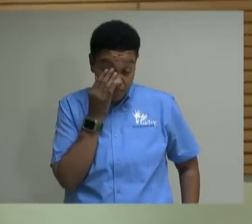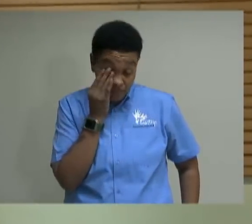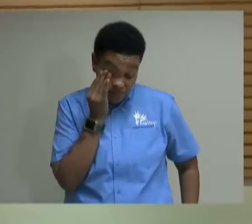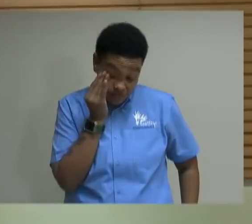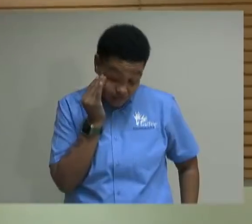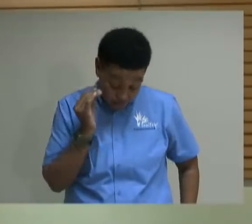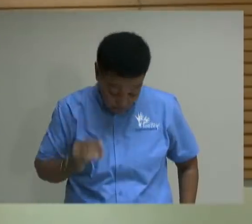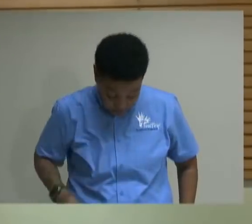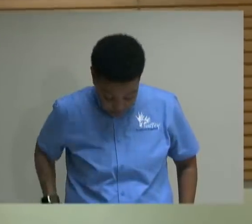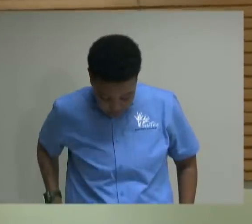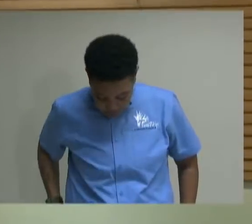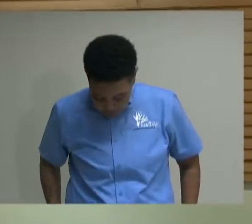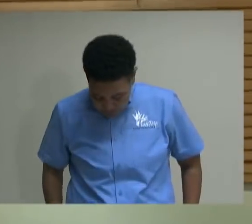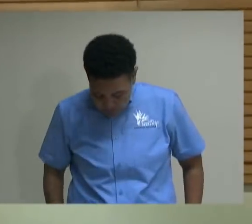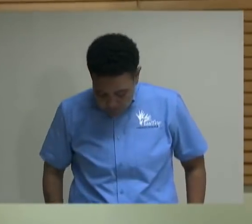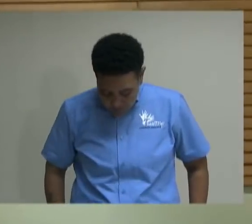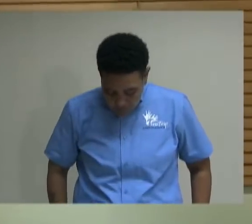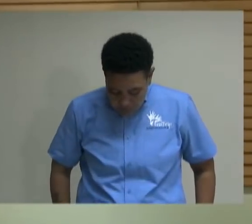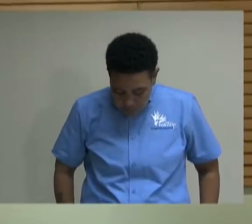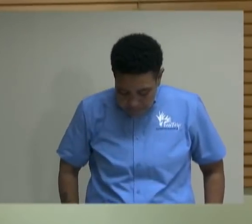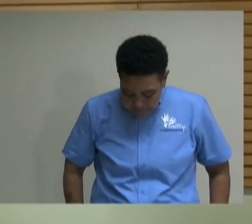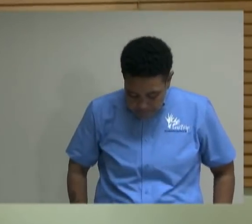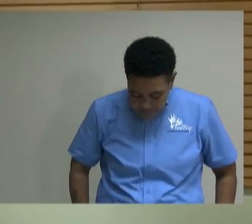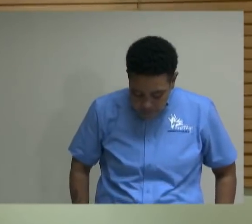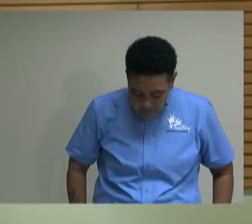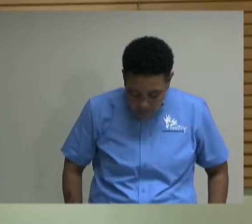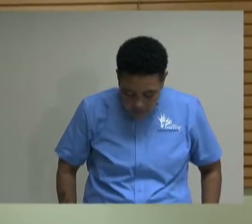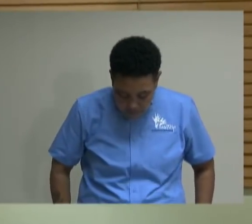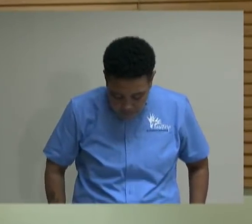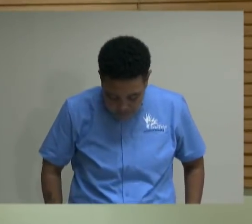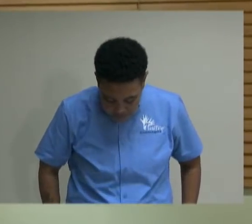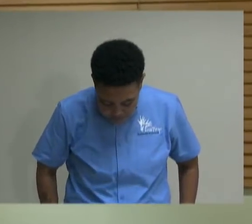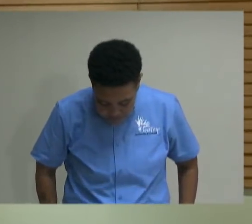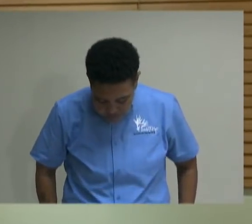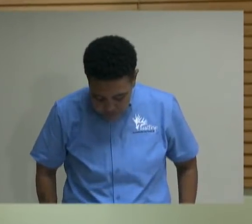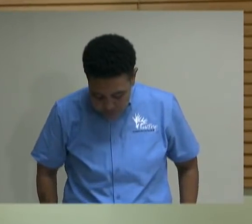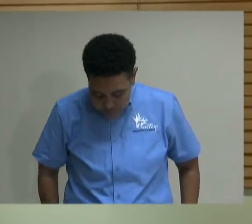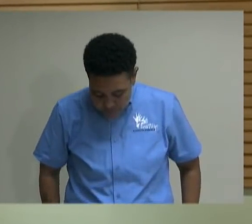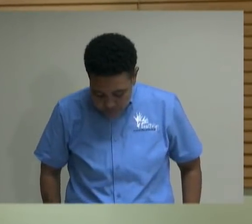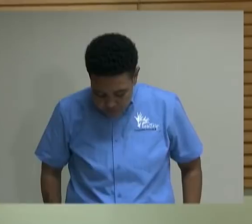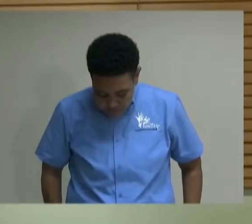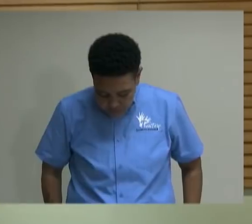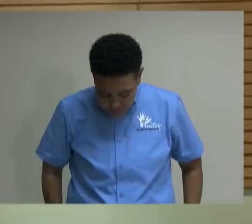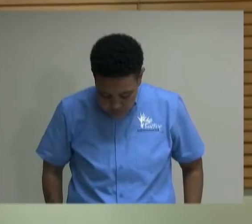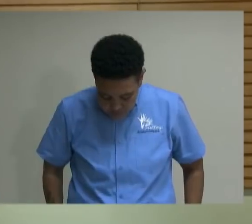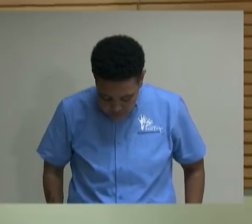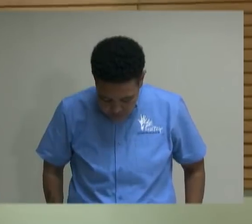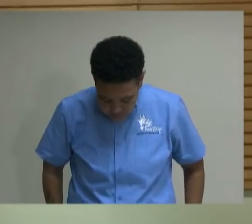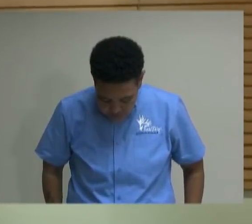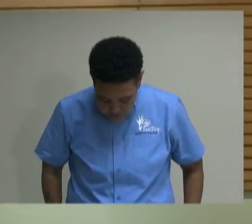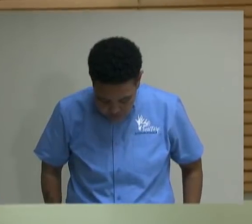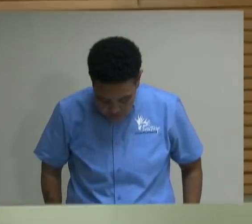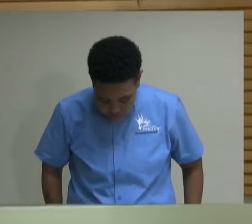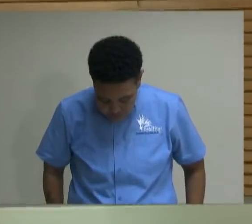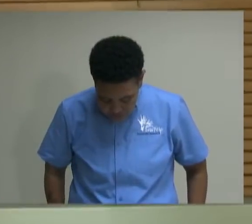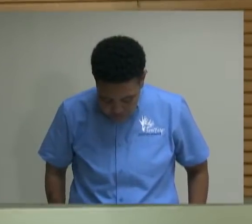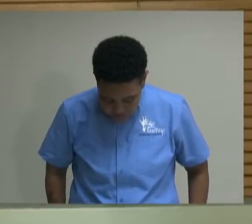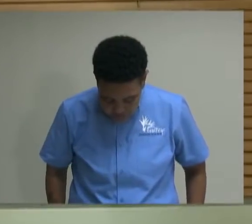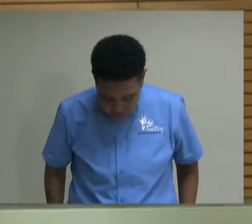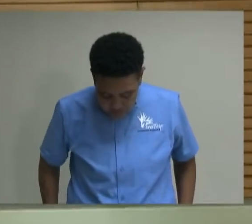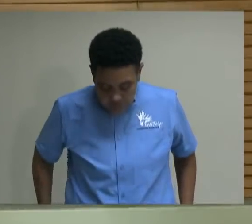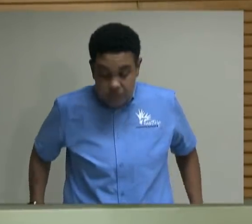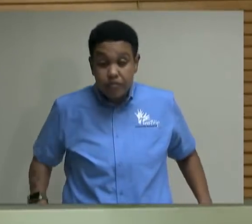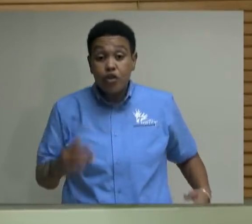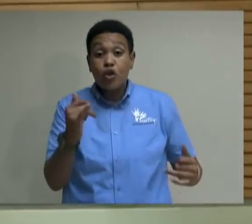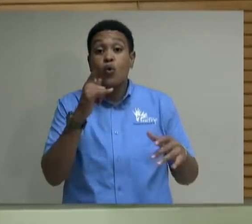Yes, I know that you're explaining, it's kind of now making sense that the person would have rapidly transitioned to another state.